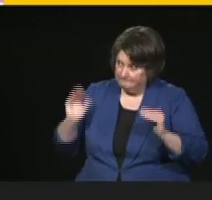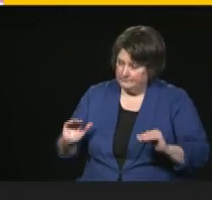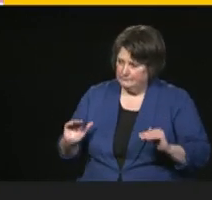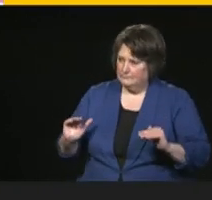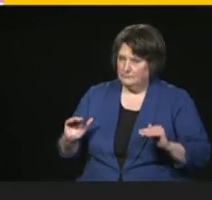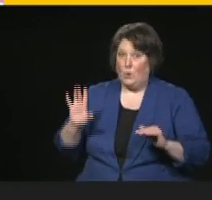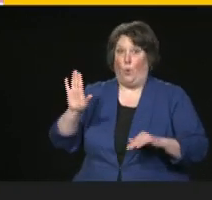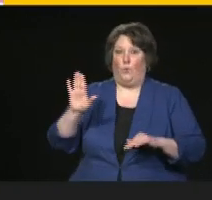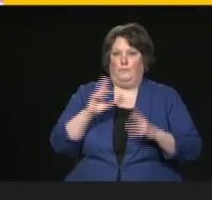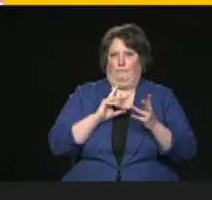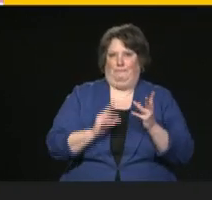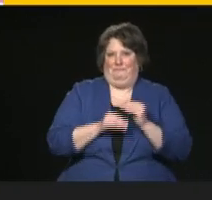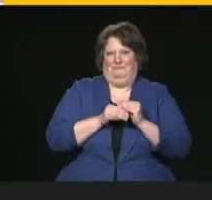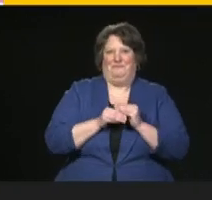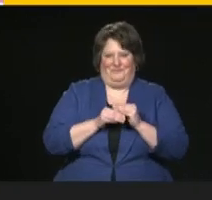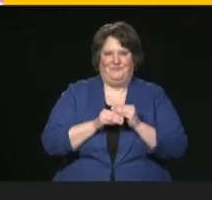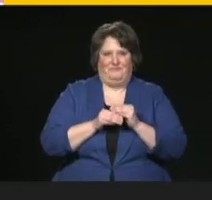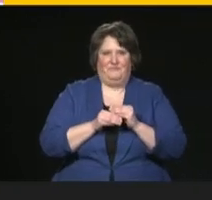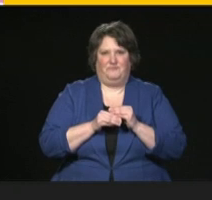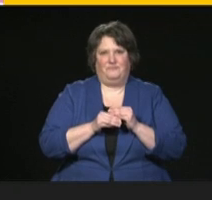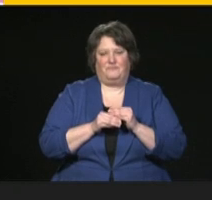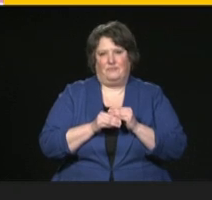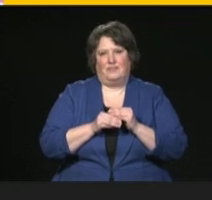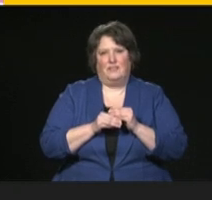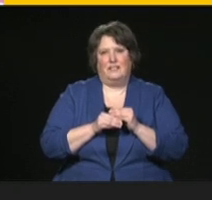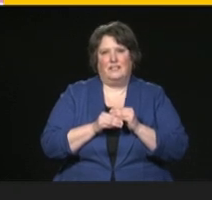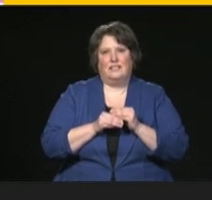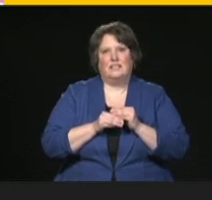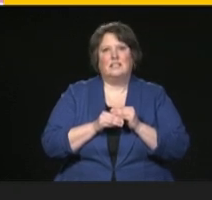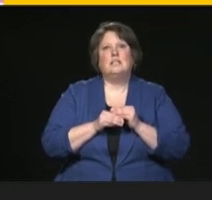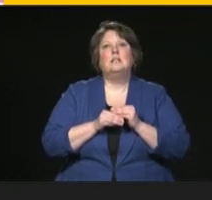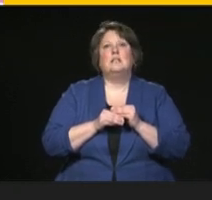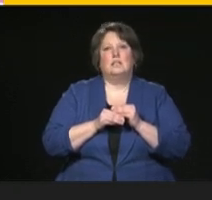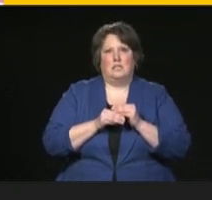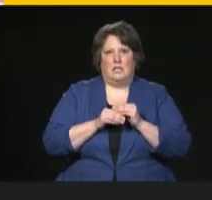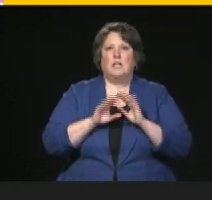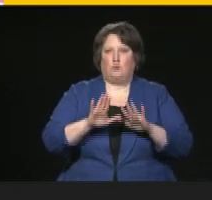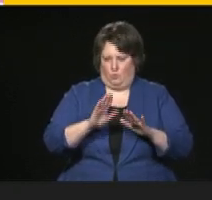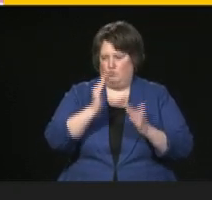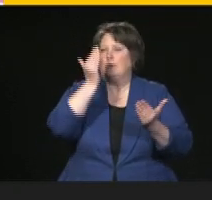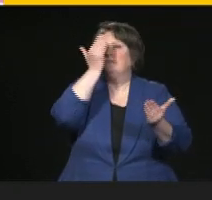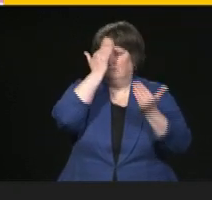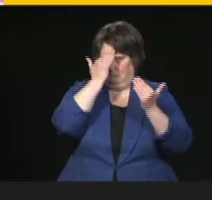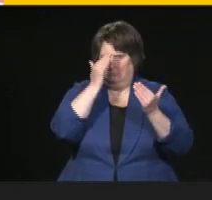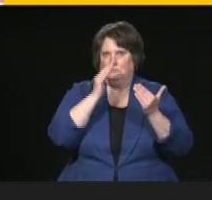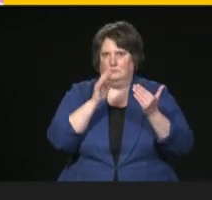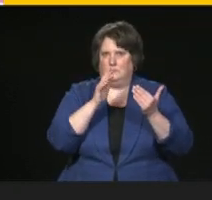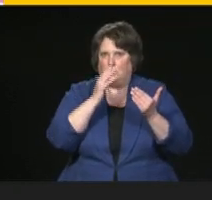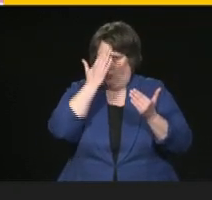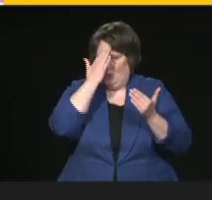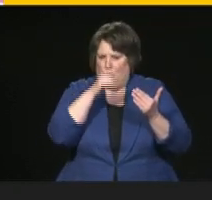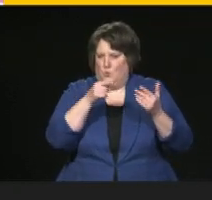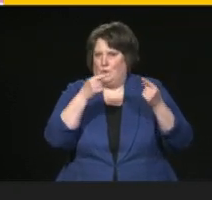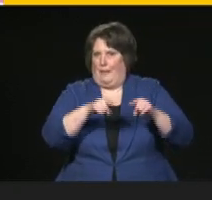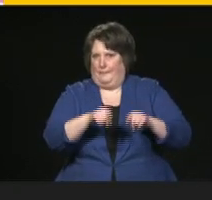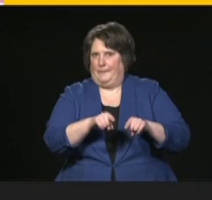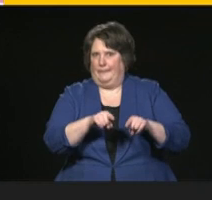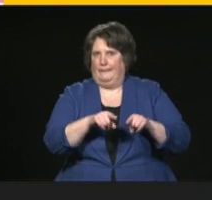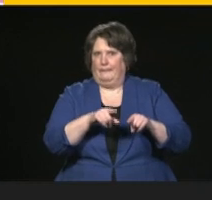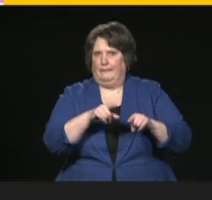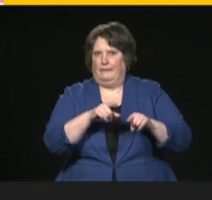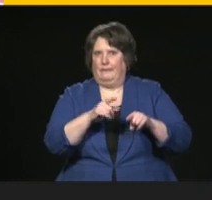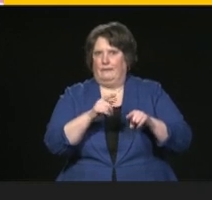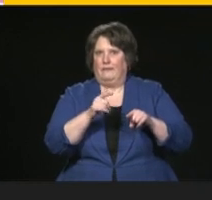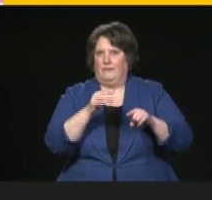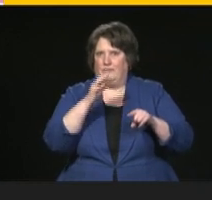clearly alive to those concerns at the time that these agreements were announced. Thank